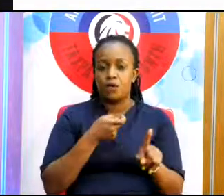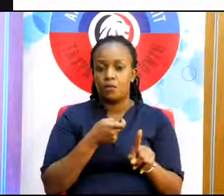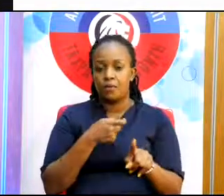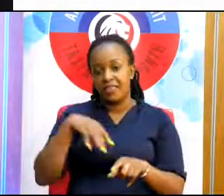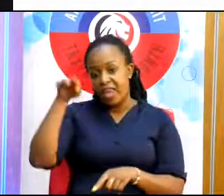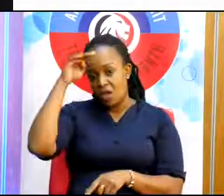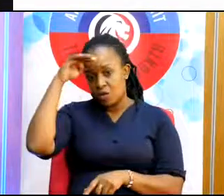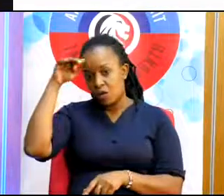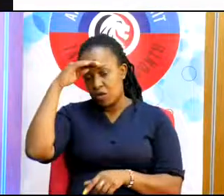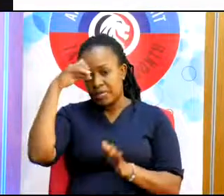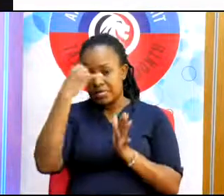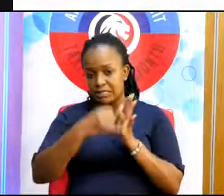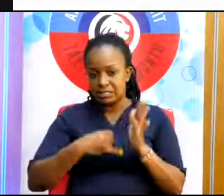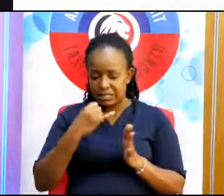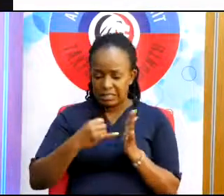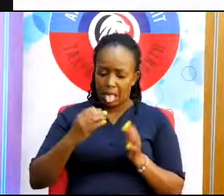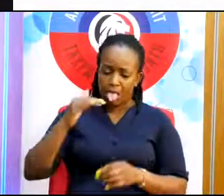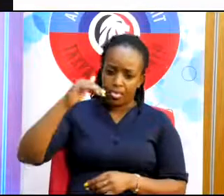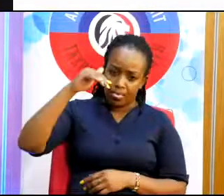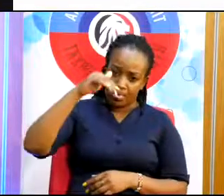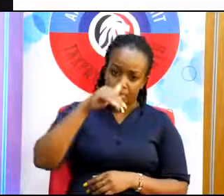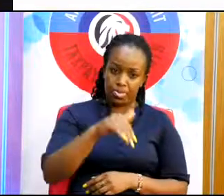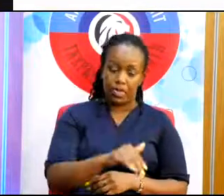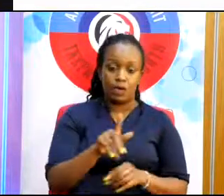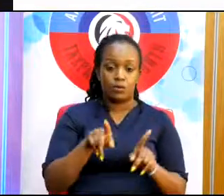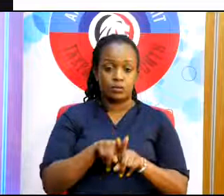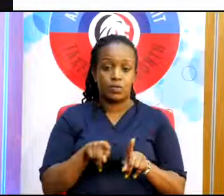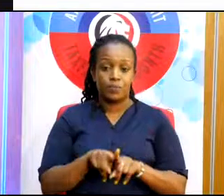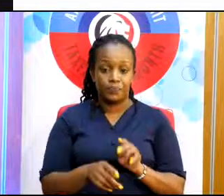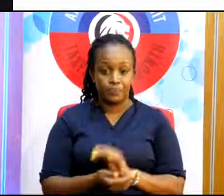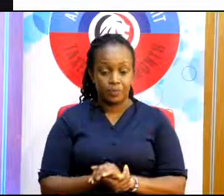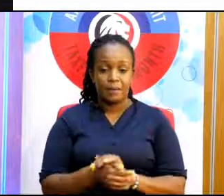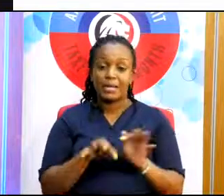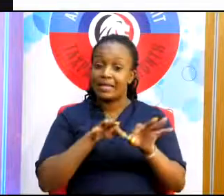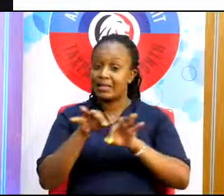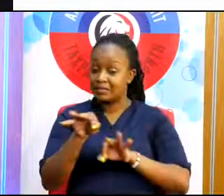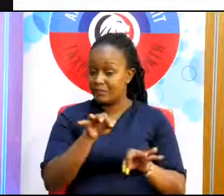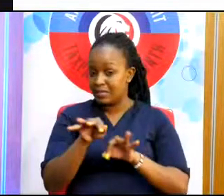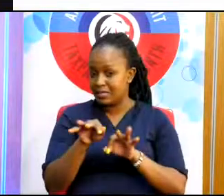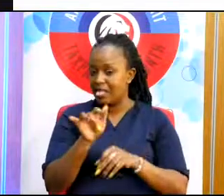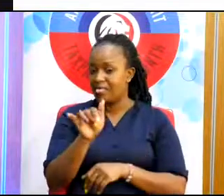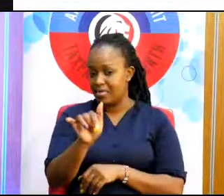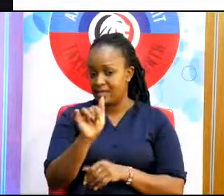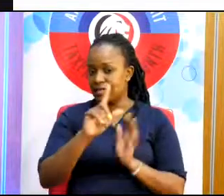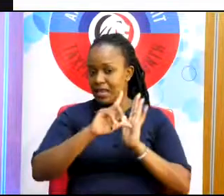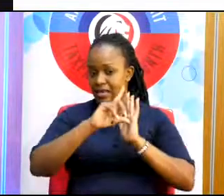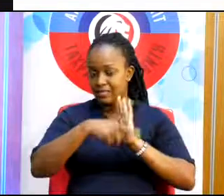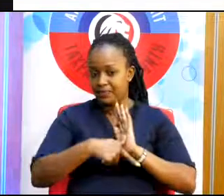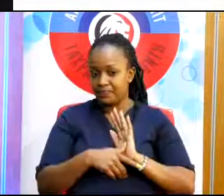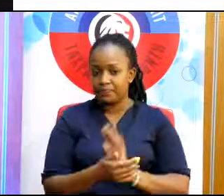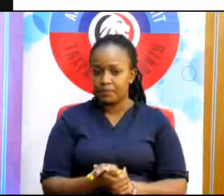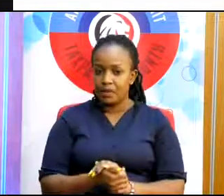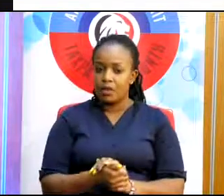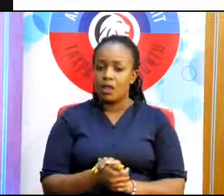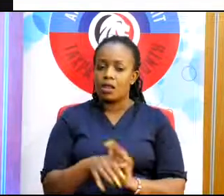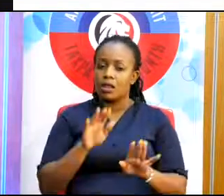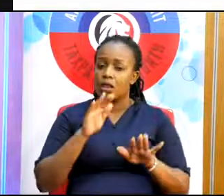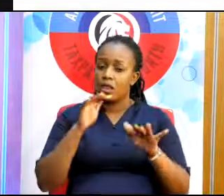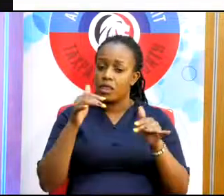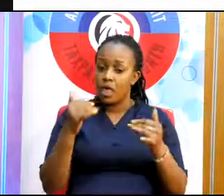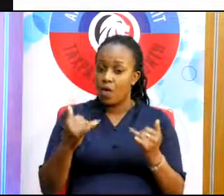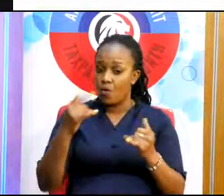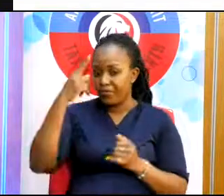alcoholic industry went down significantly. I will be outlining that in a moment. But let me talk about the policy changes